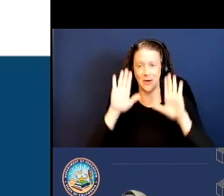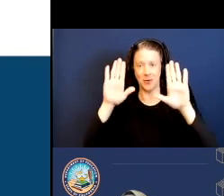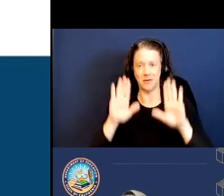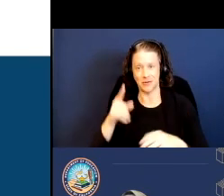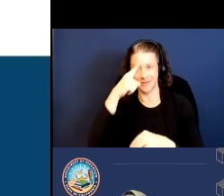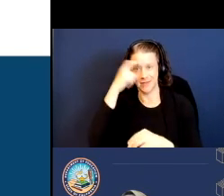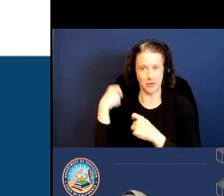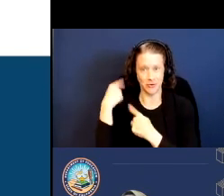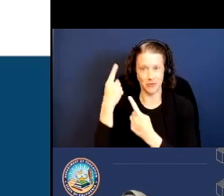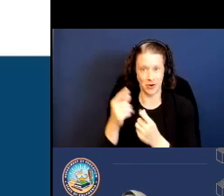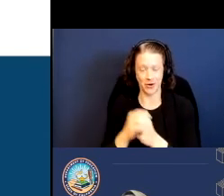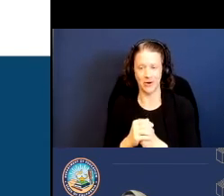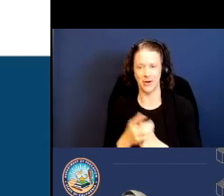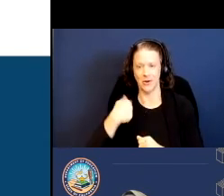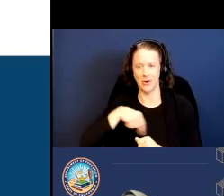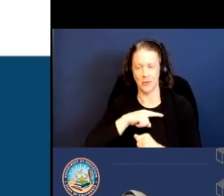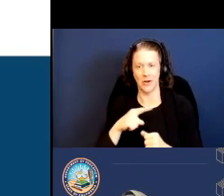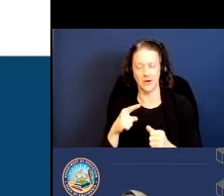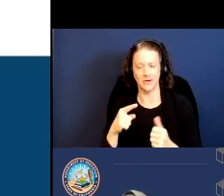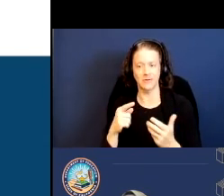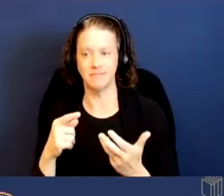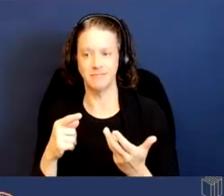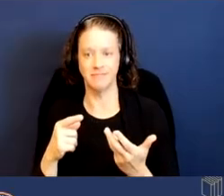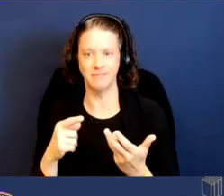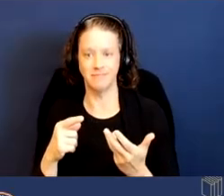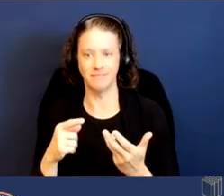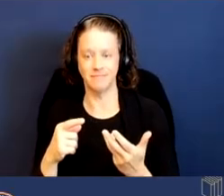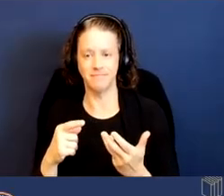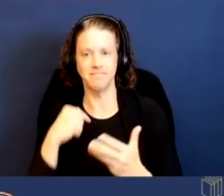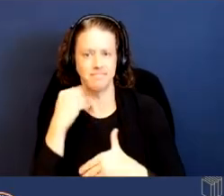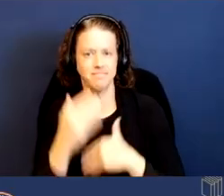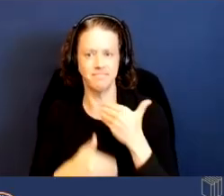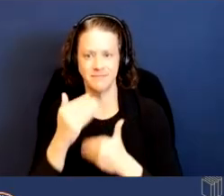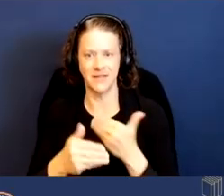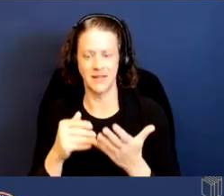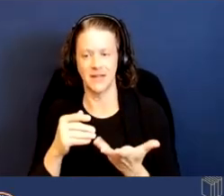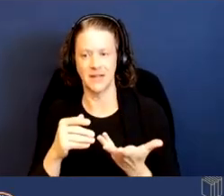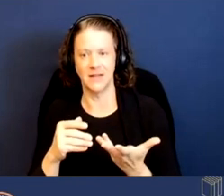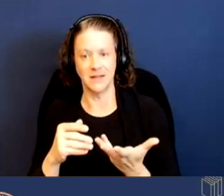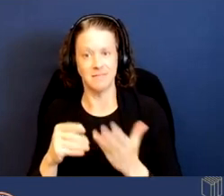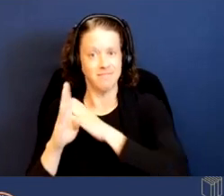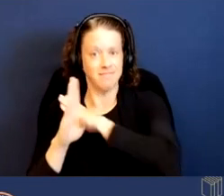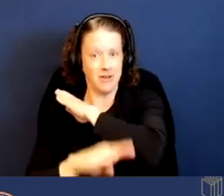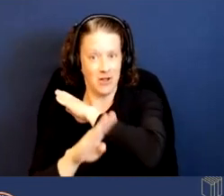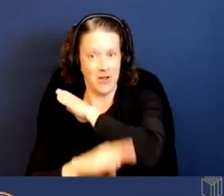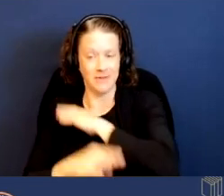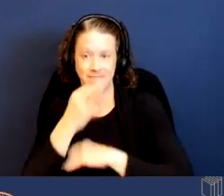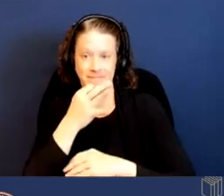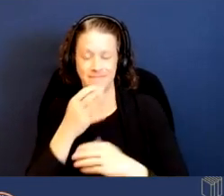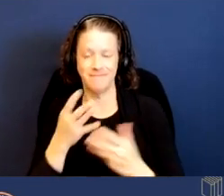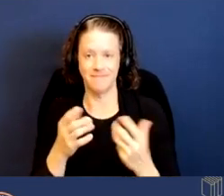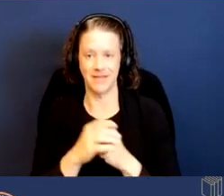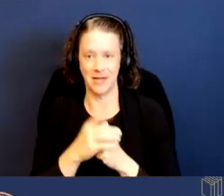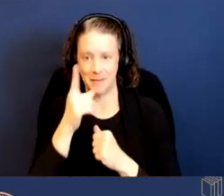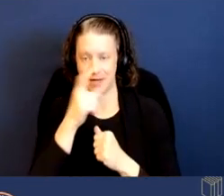summer. We are heading into what is shaping up to be quite the fall, given sort of our current